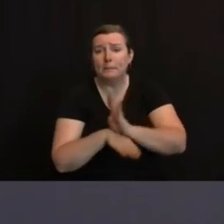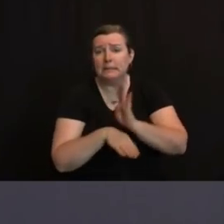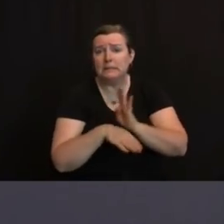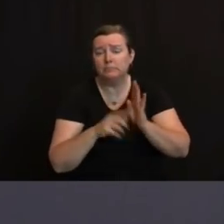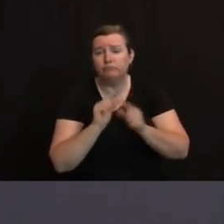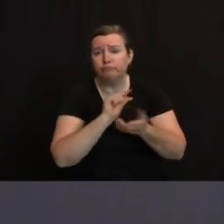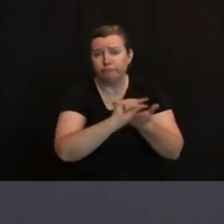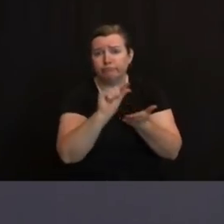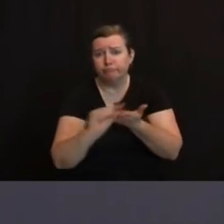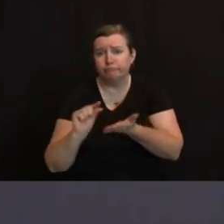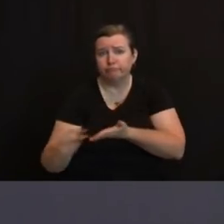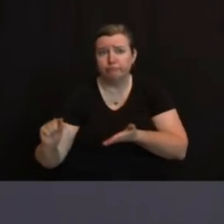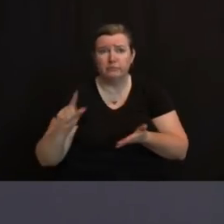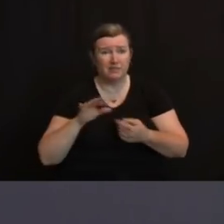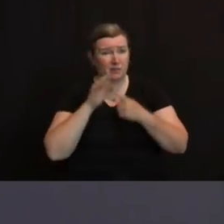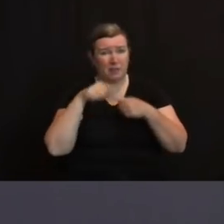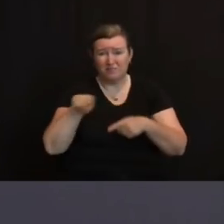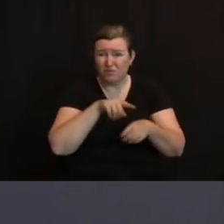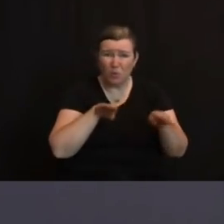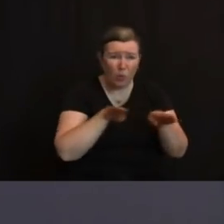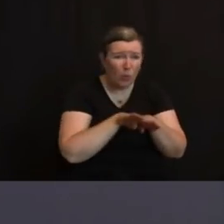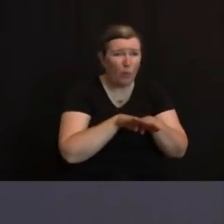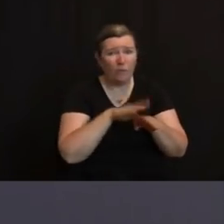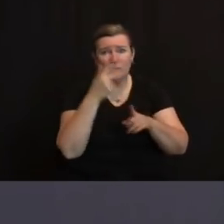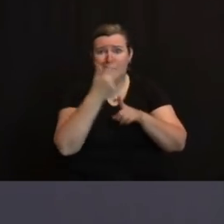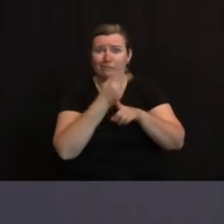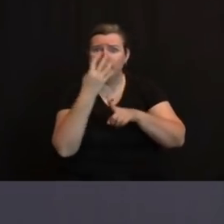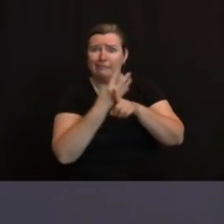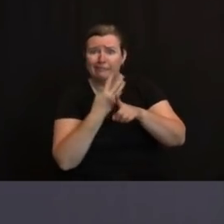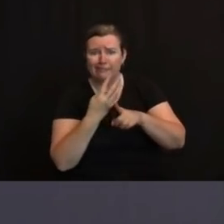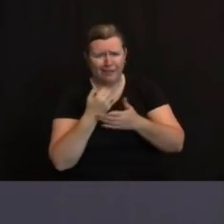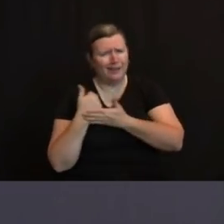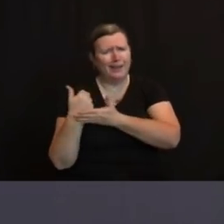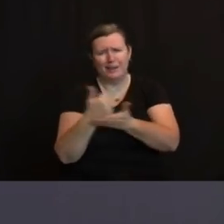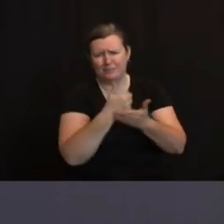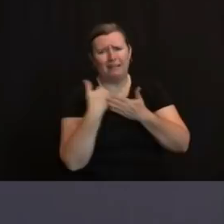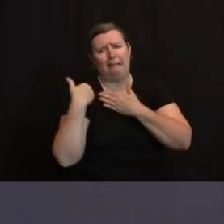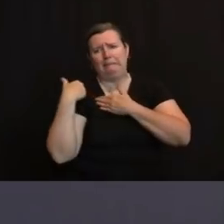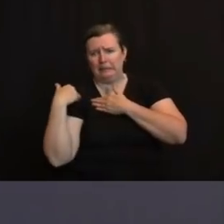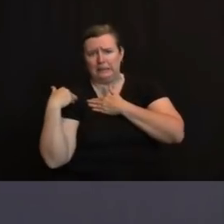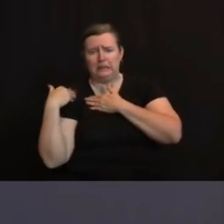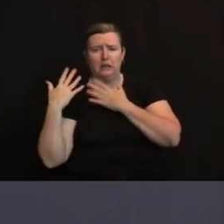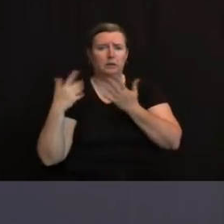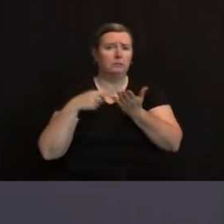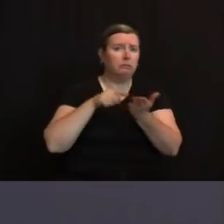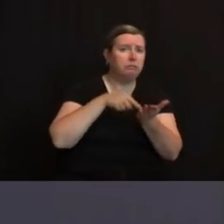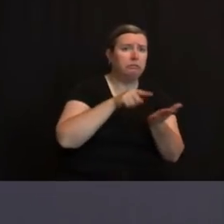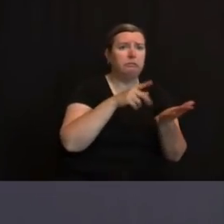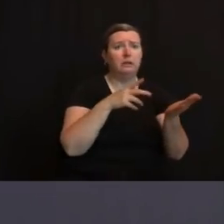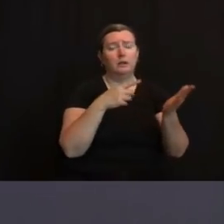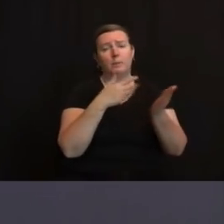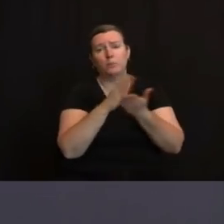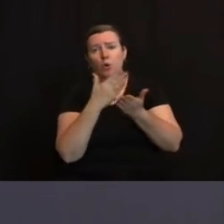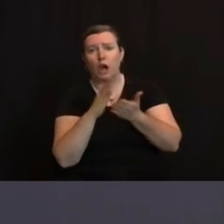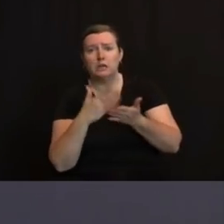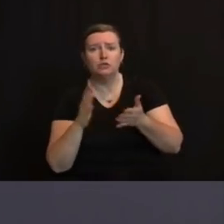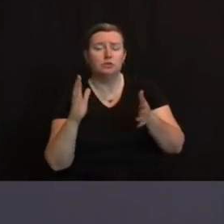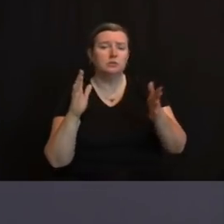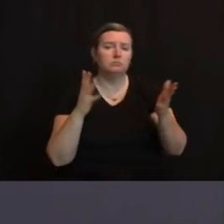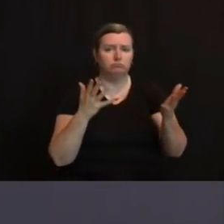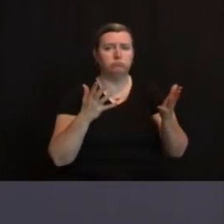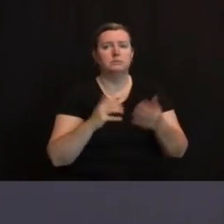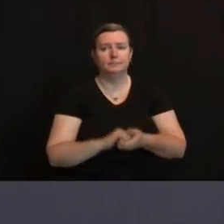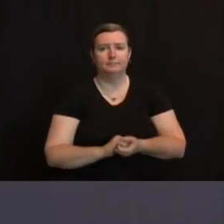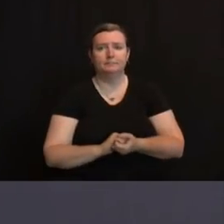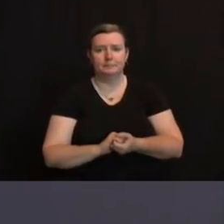that have been closed the longest, and to help the individuals who are under the burden of paying a rent or a mortgage.